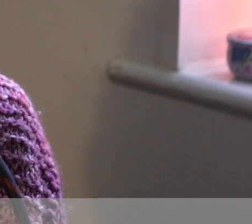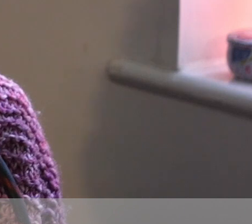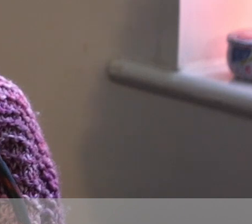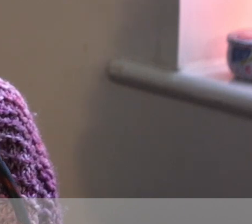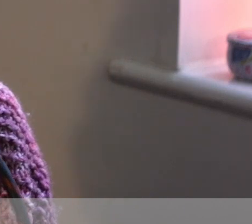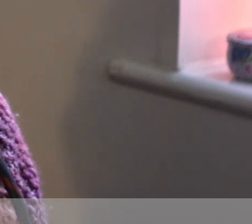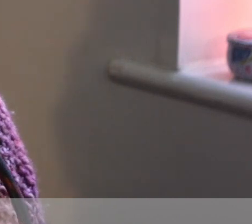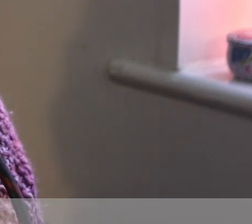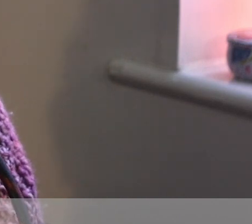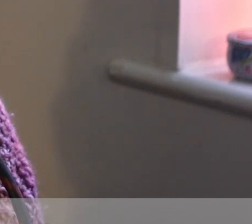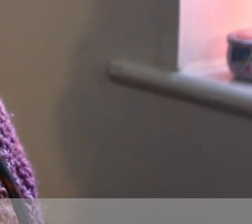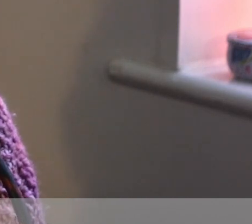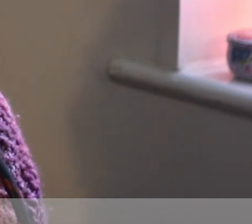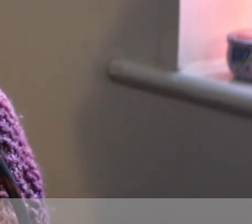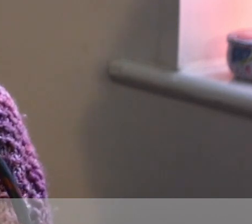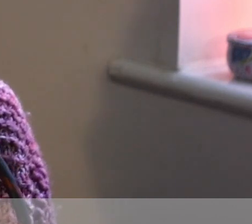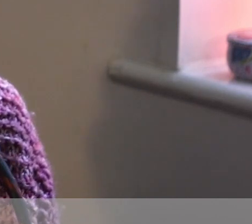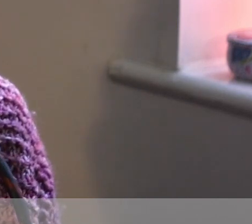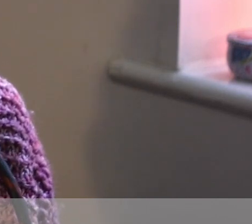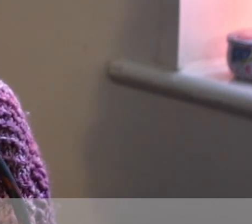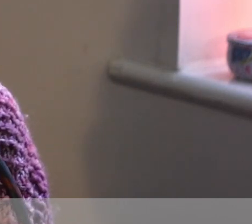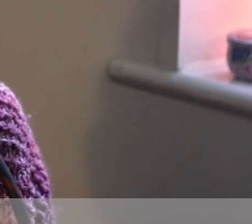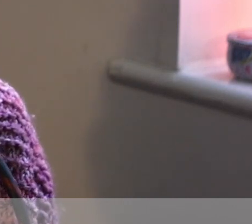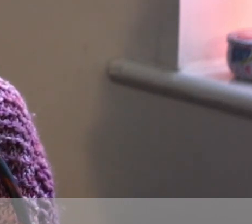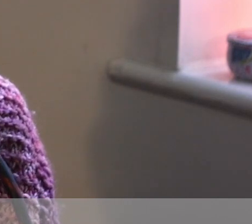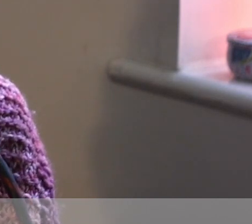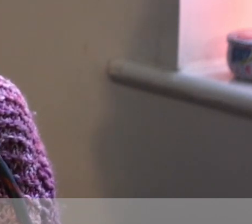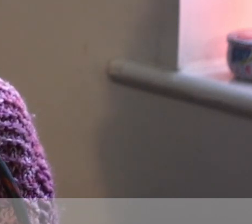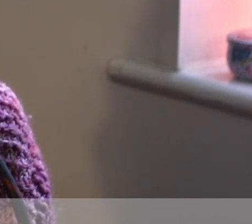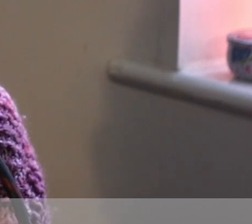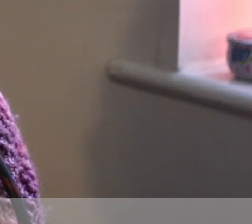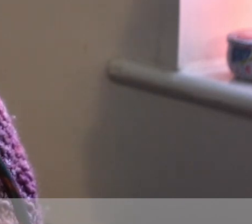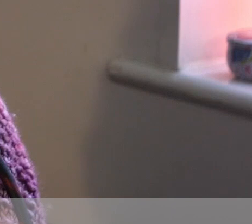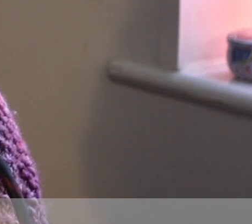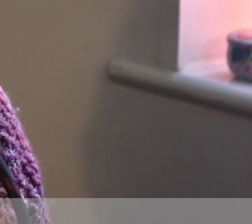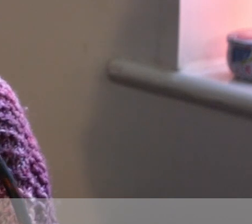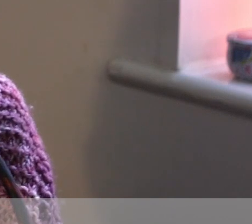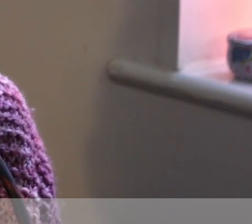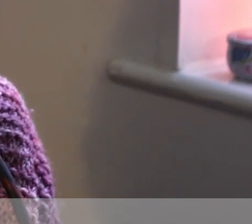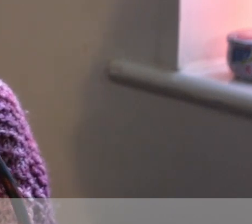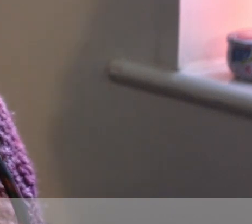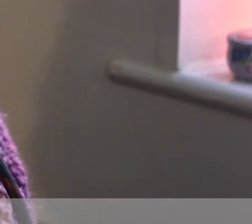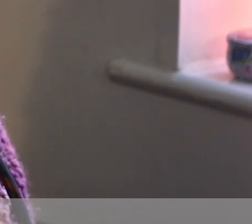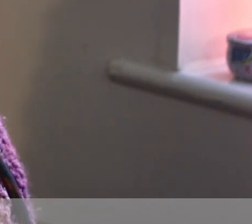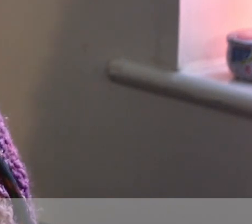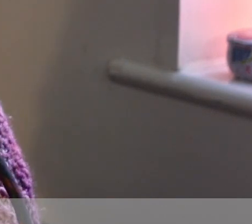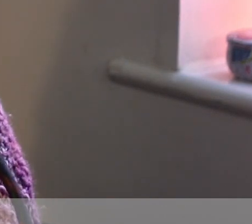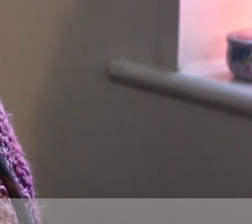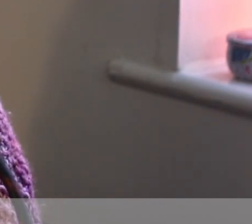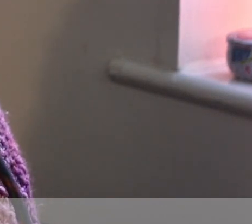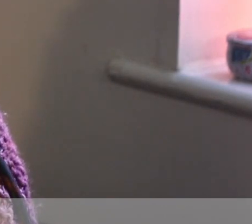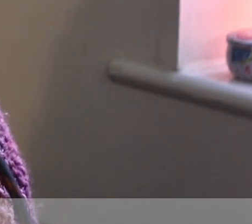Let the music hold your name, so I can let